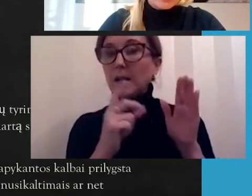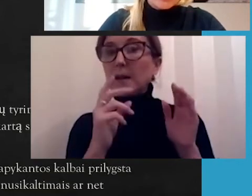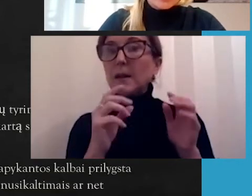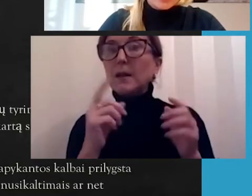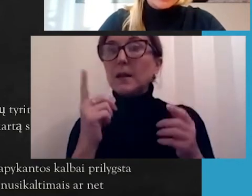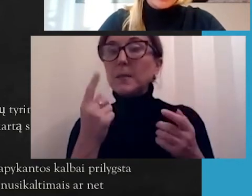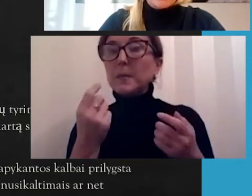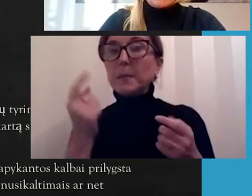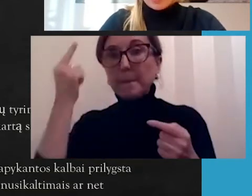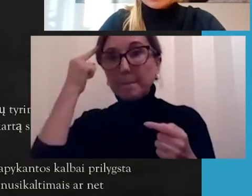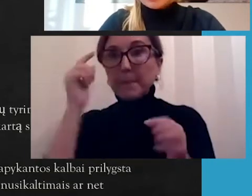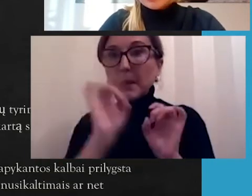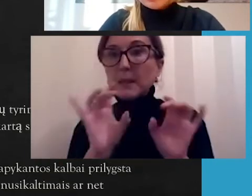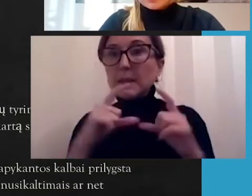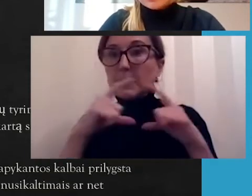in court.